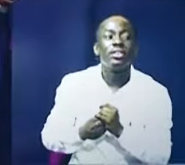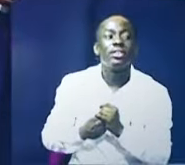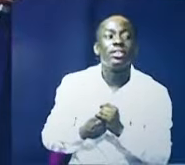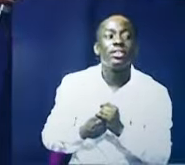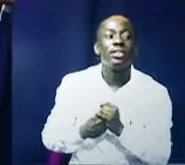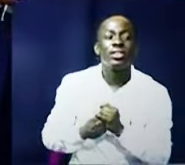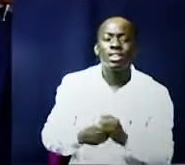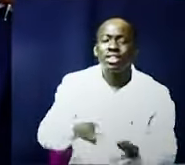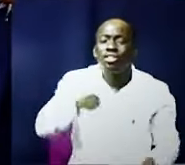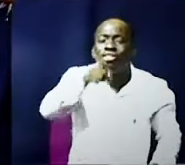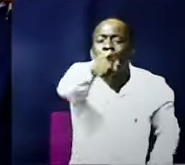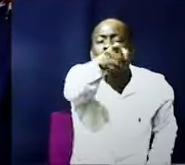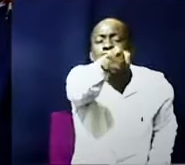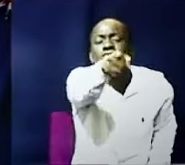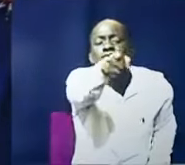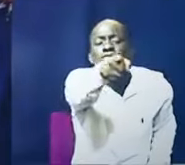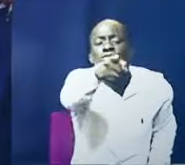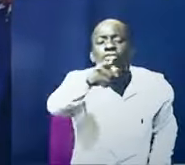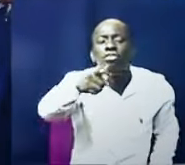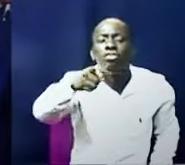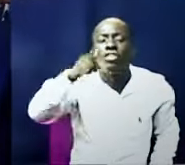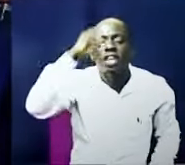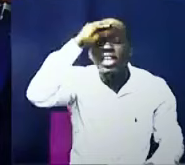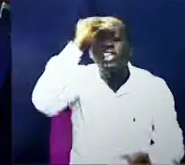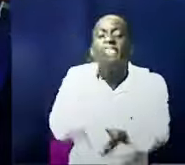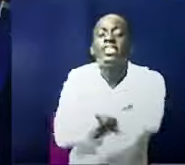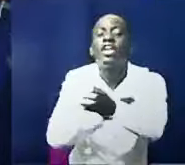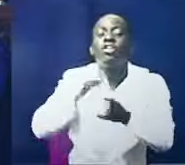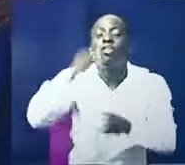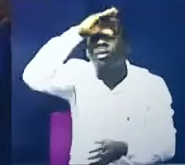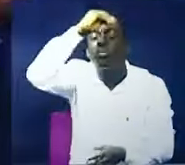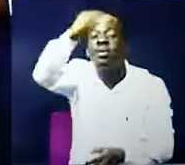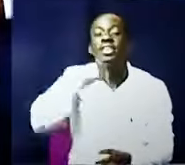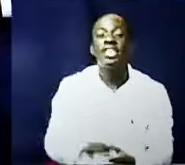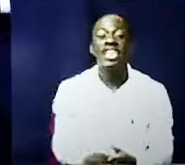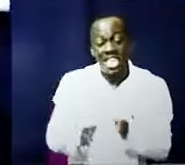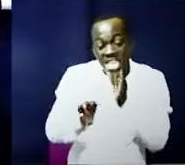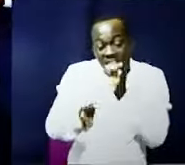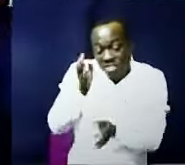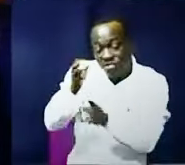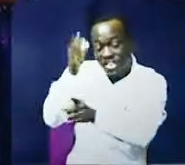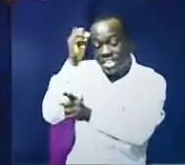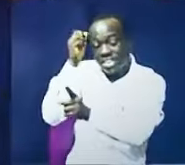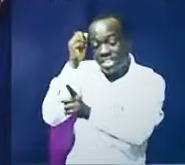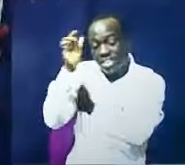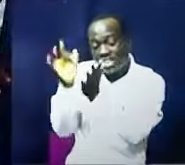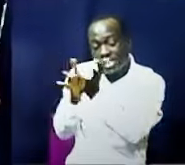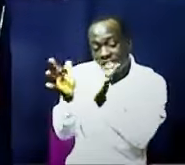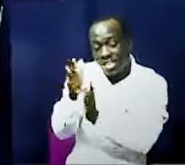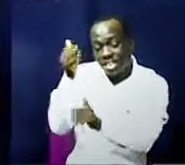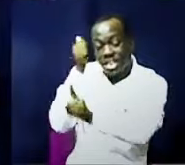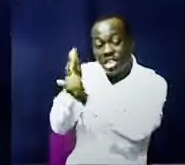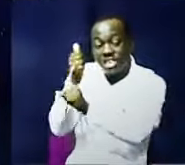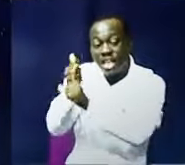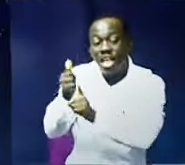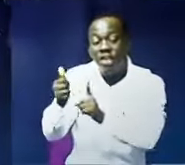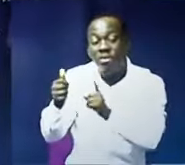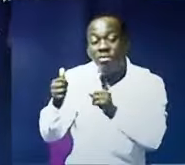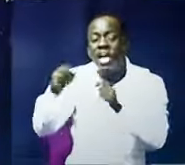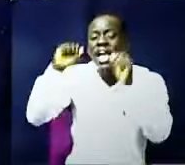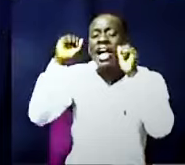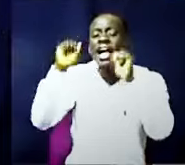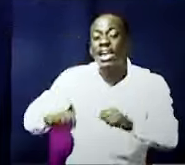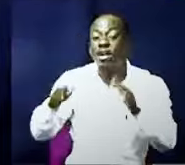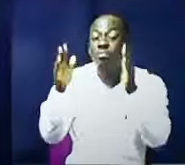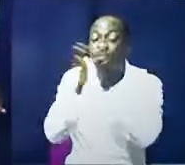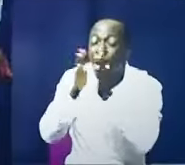what about you, Son of Man? Eh? If Jesus is praying that much, then what about you? What should you be